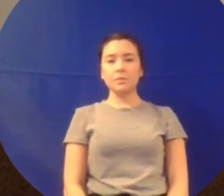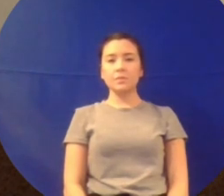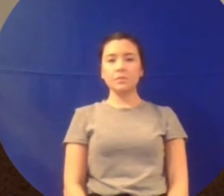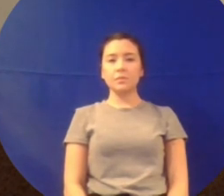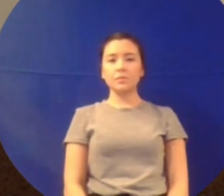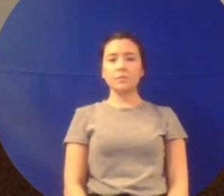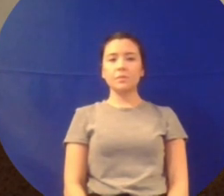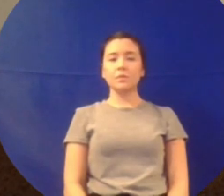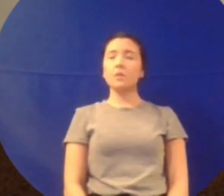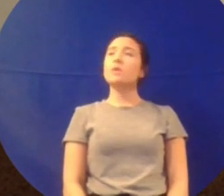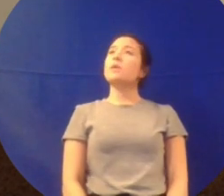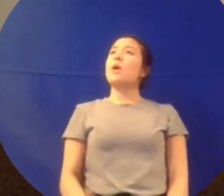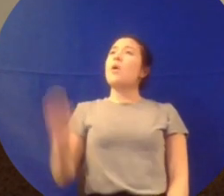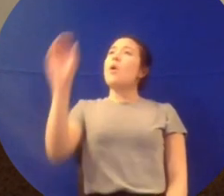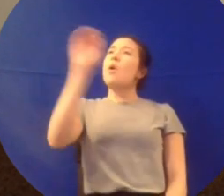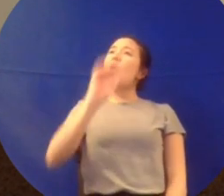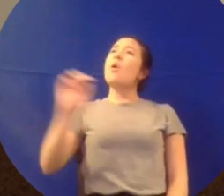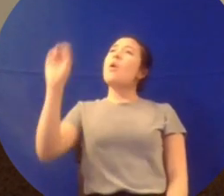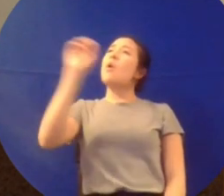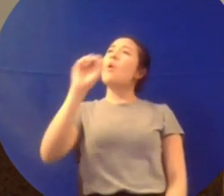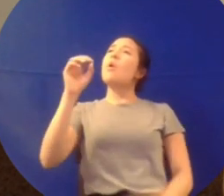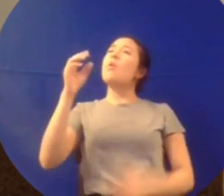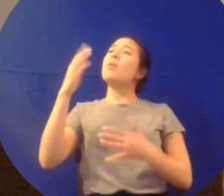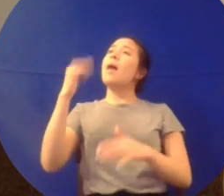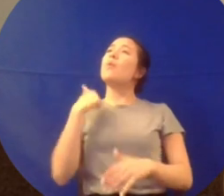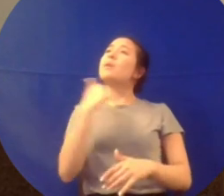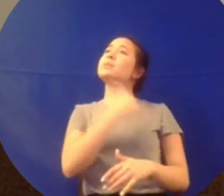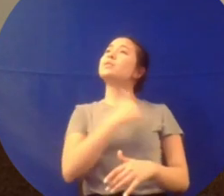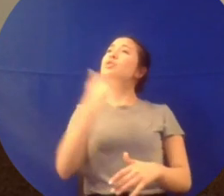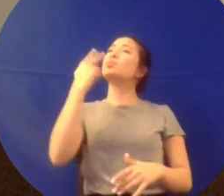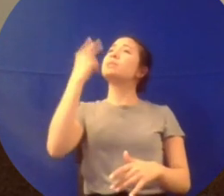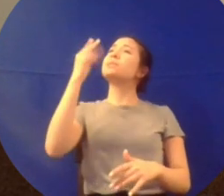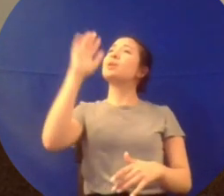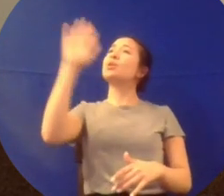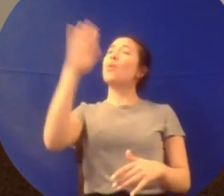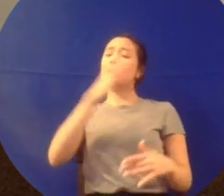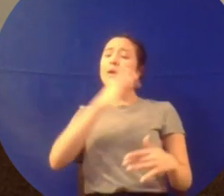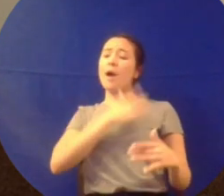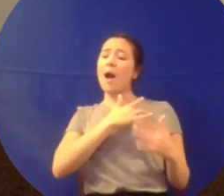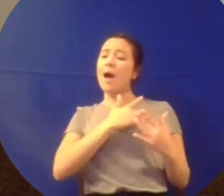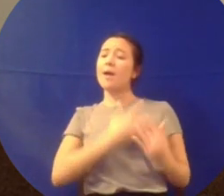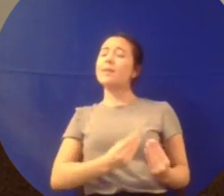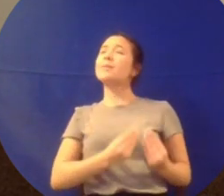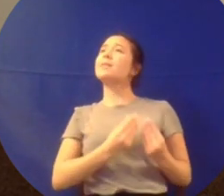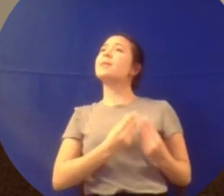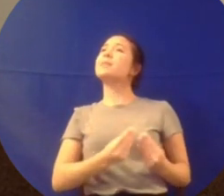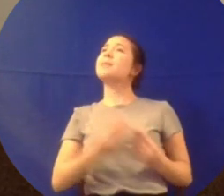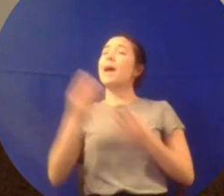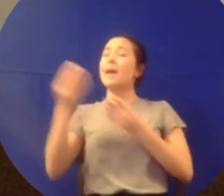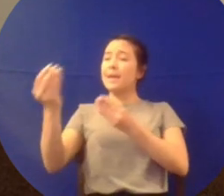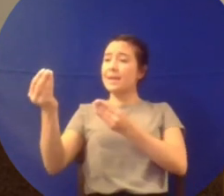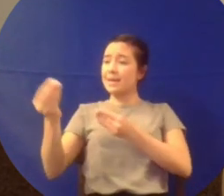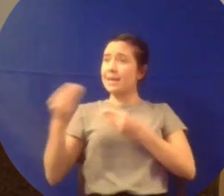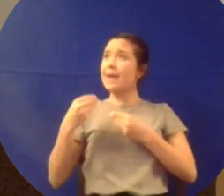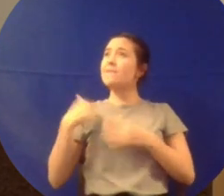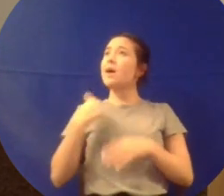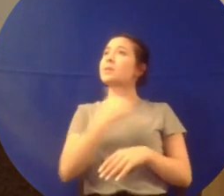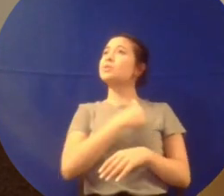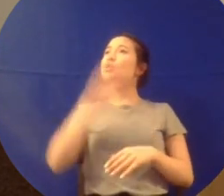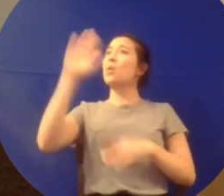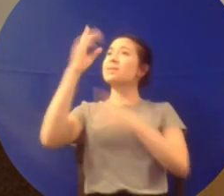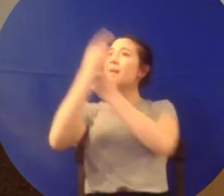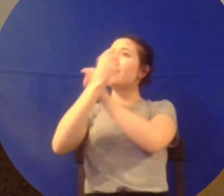Lord, let us see your kindness and grant us your